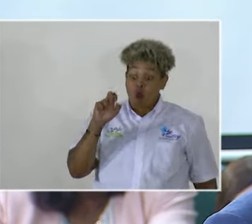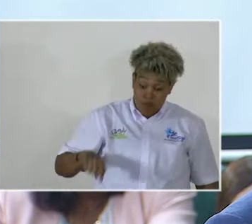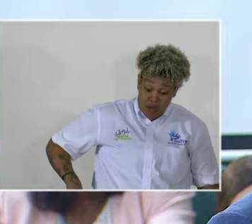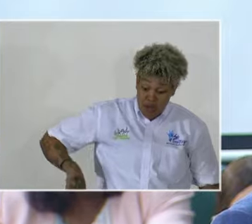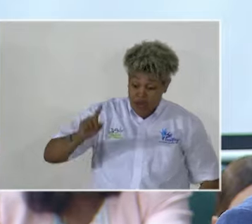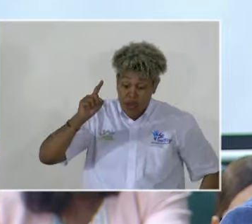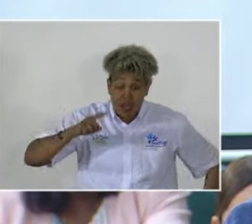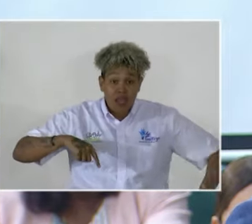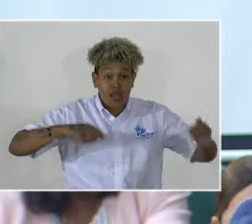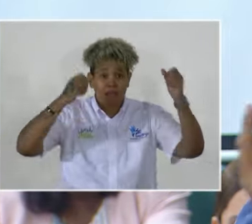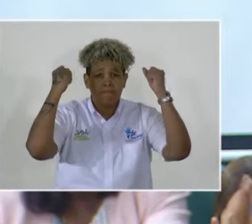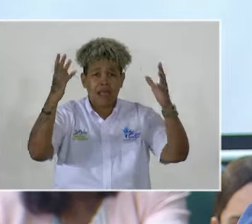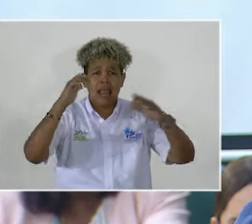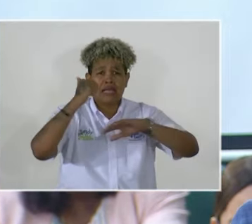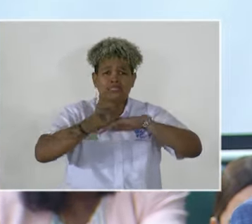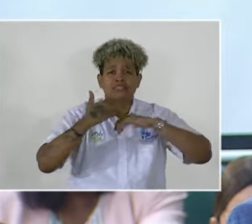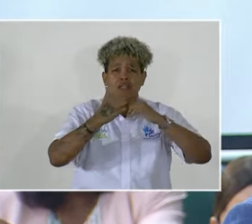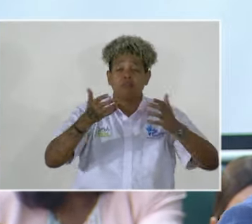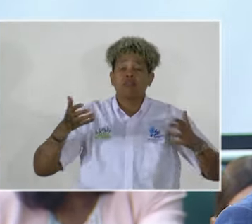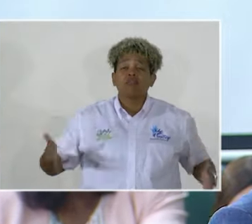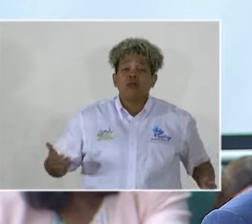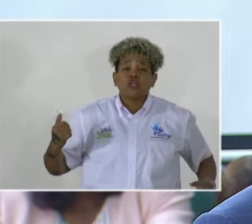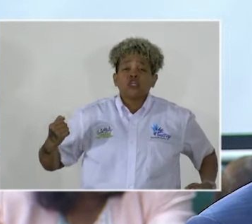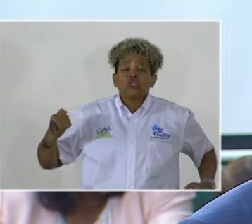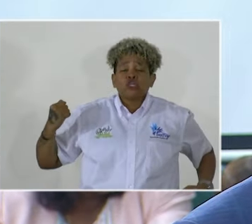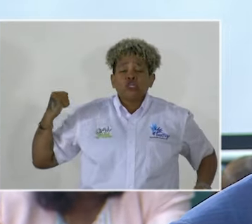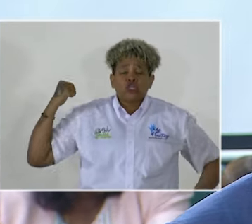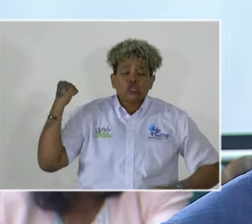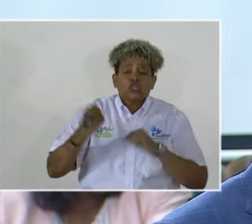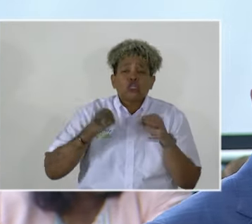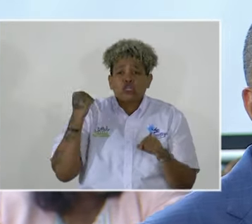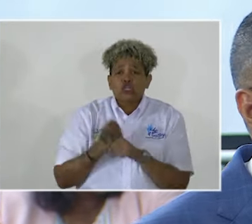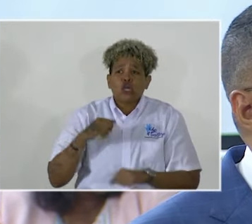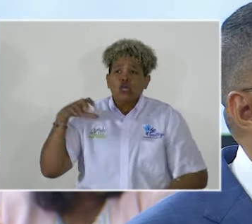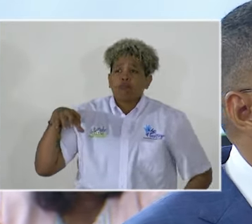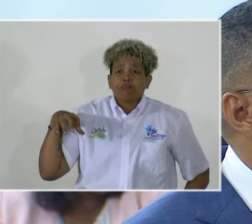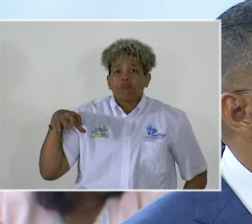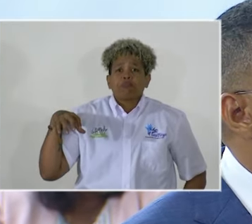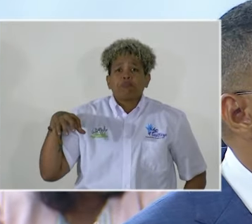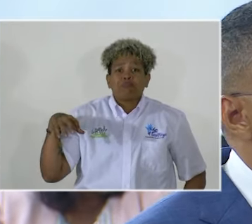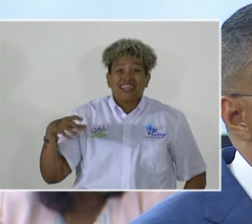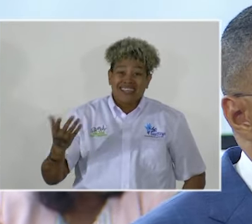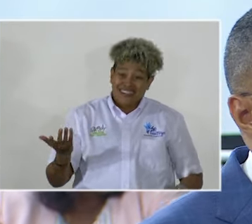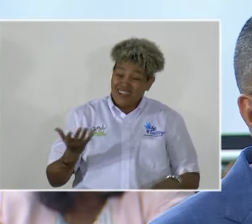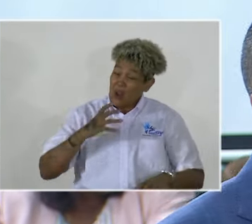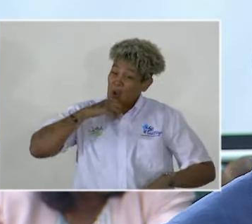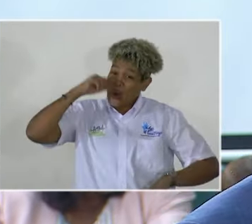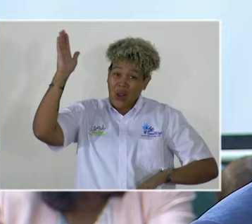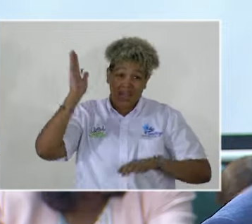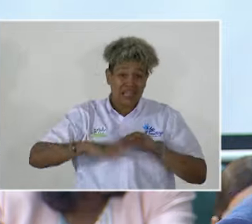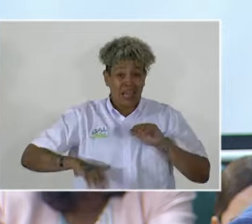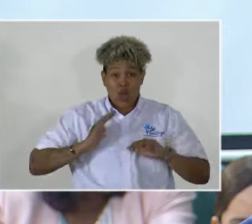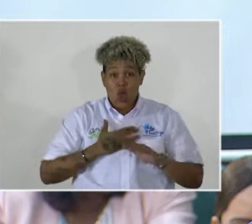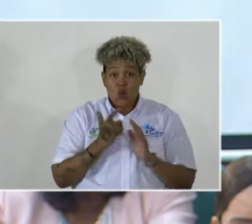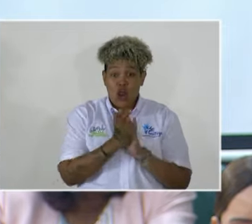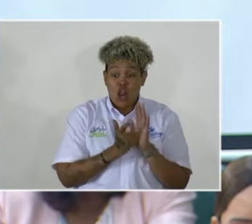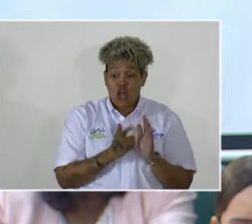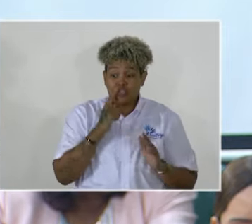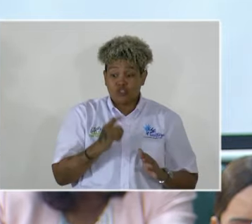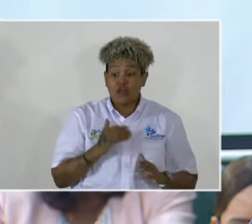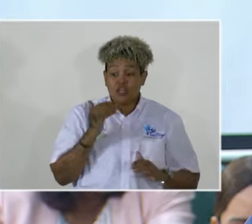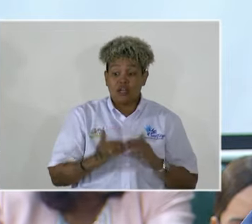many establishments which have been there for years and which have predated many of our legislation. So the process of